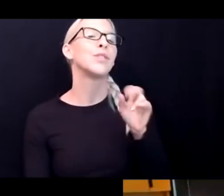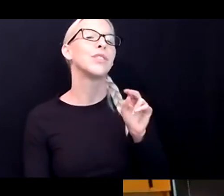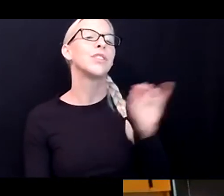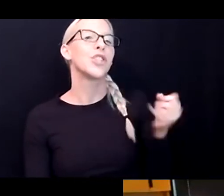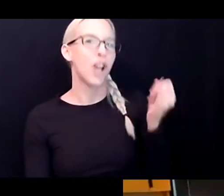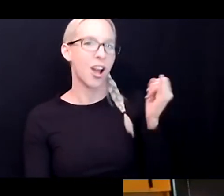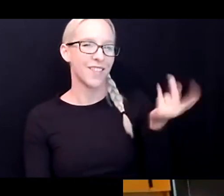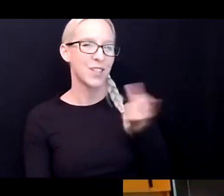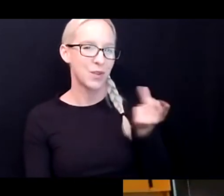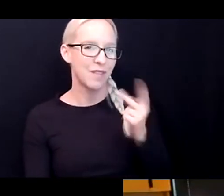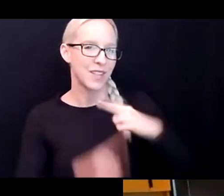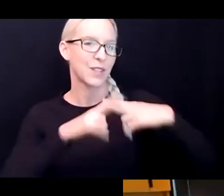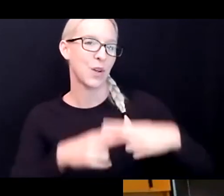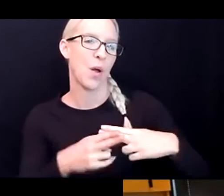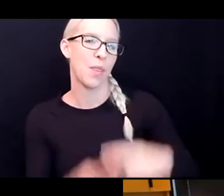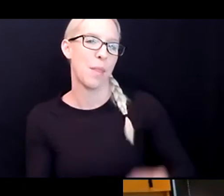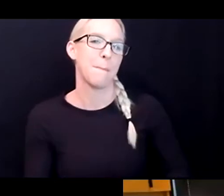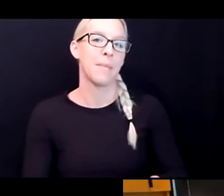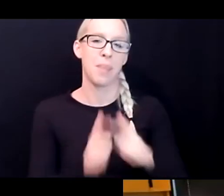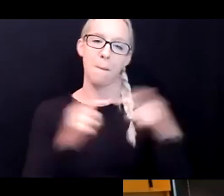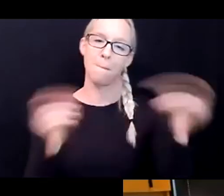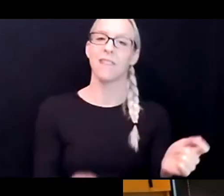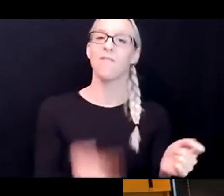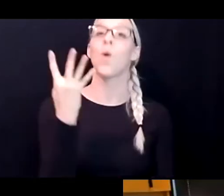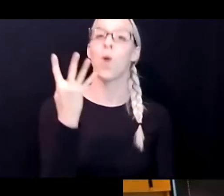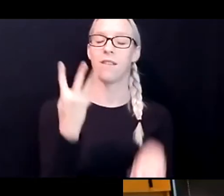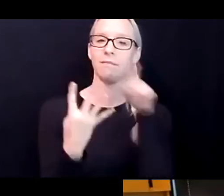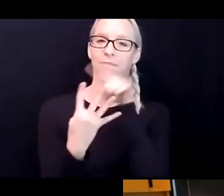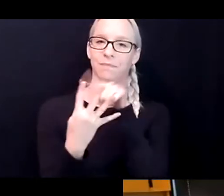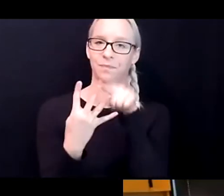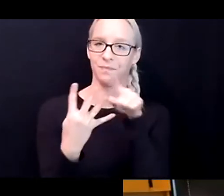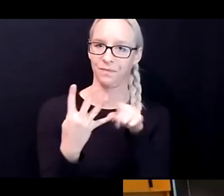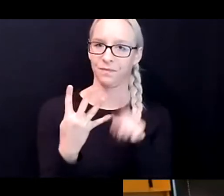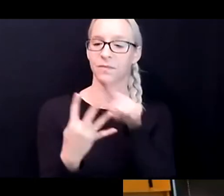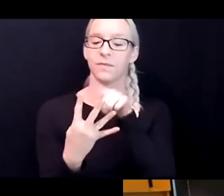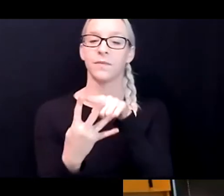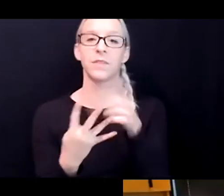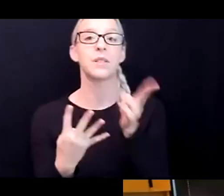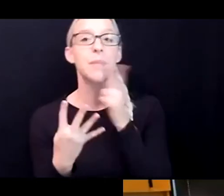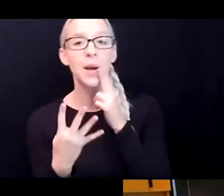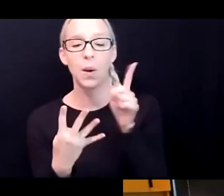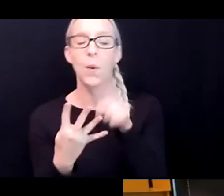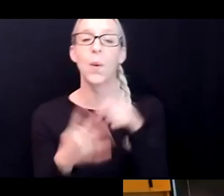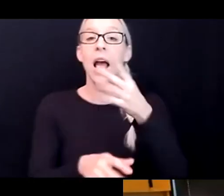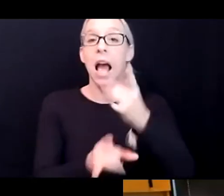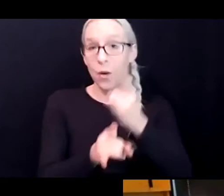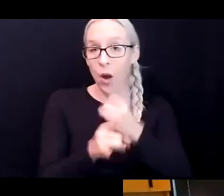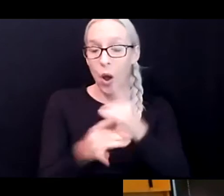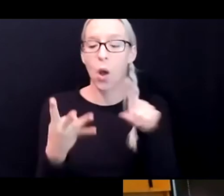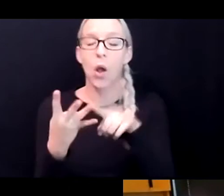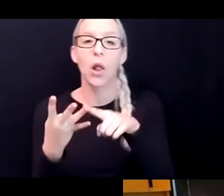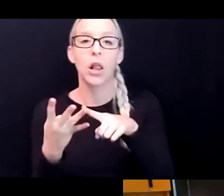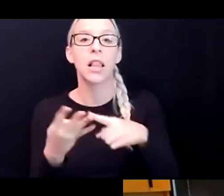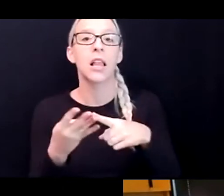call the big four, and that is primarily tobacco, alcohol, gambling, and simply